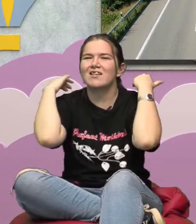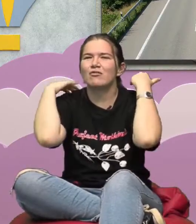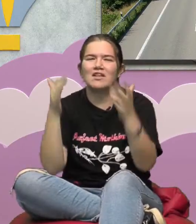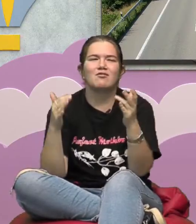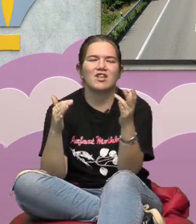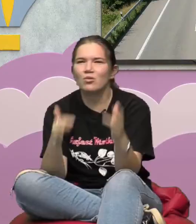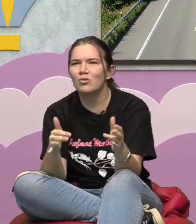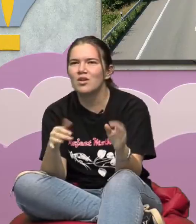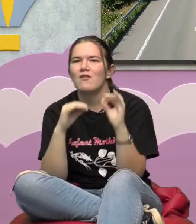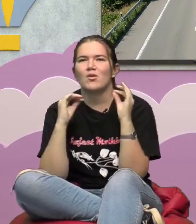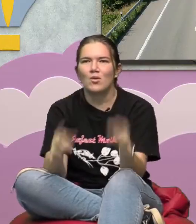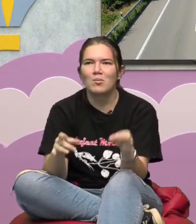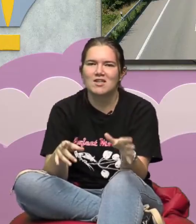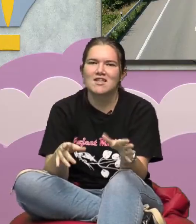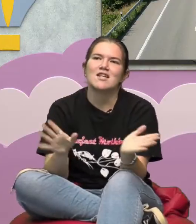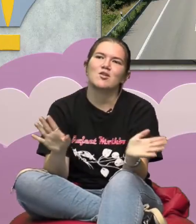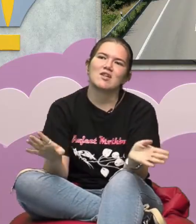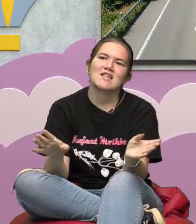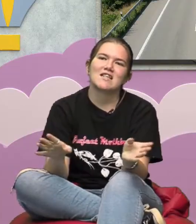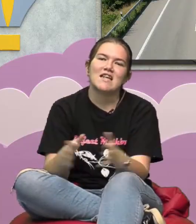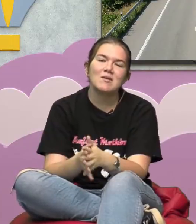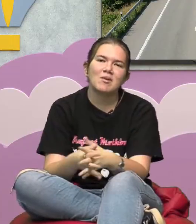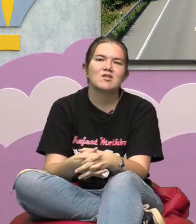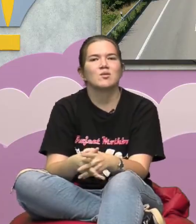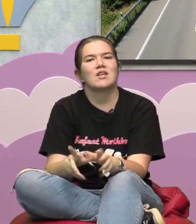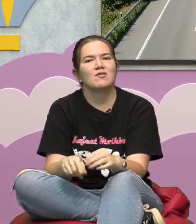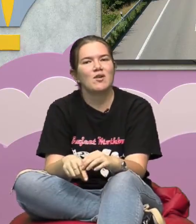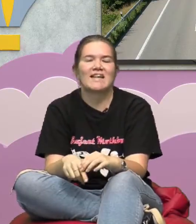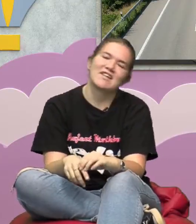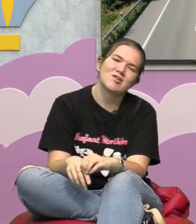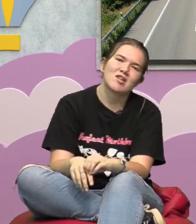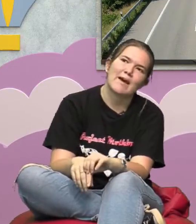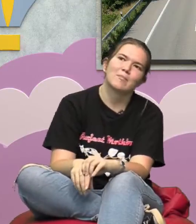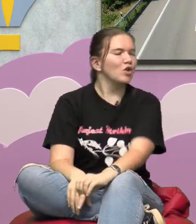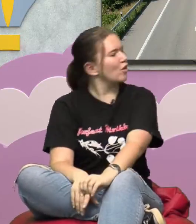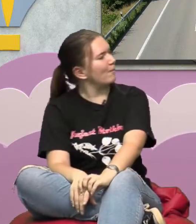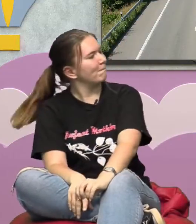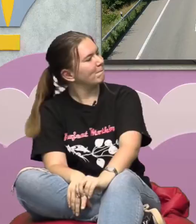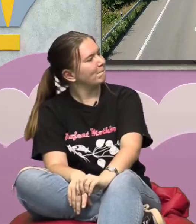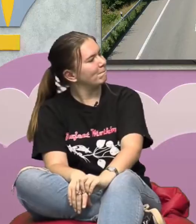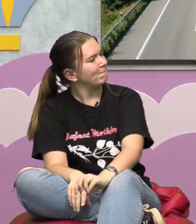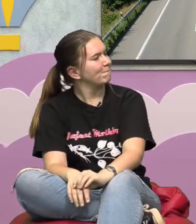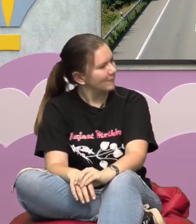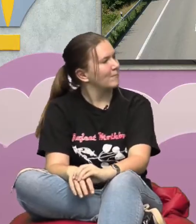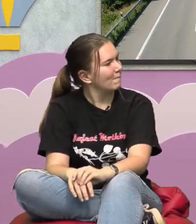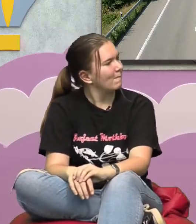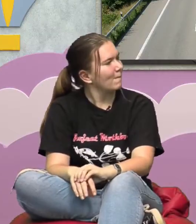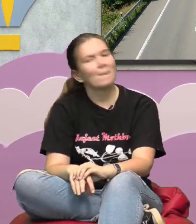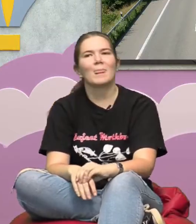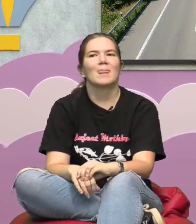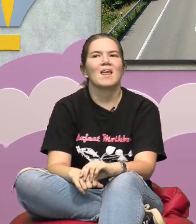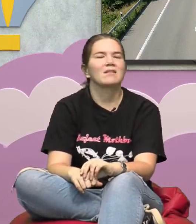things, anything really, really cool for your party, you can send an email to info@kicks.nam.com. Yes,